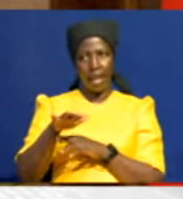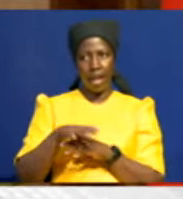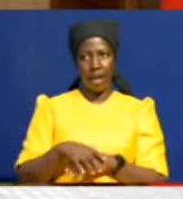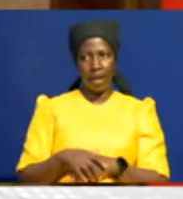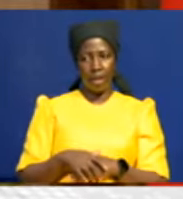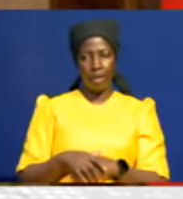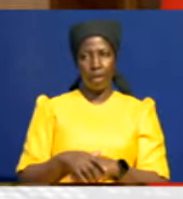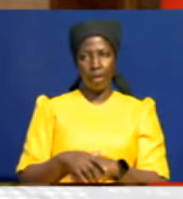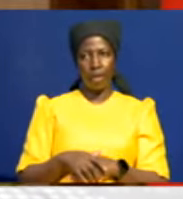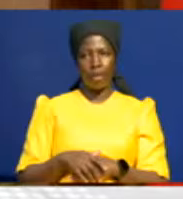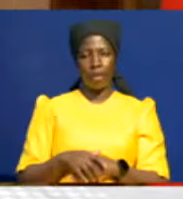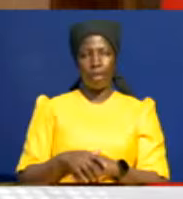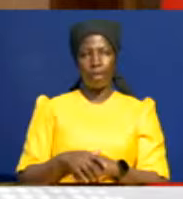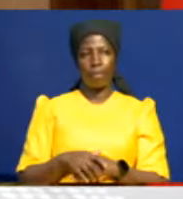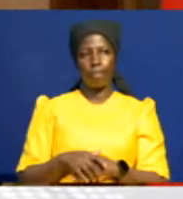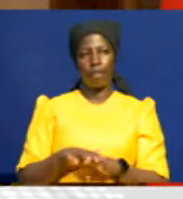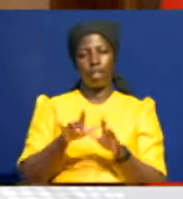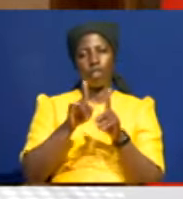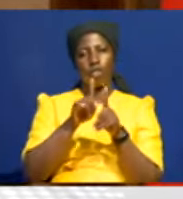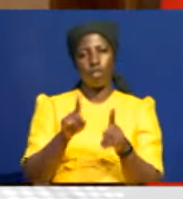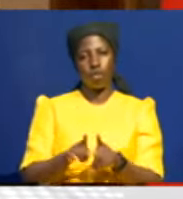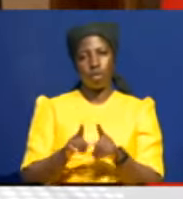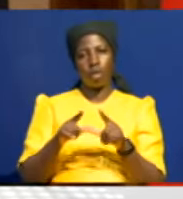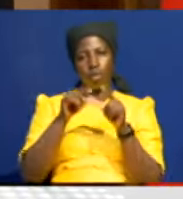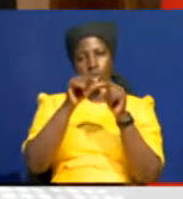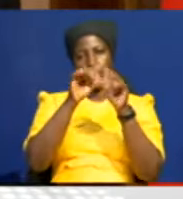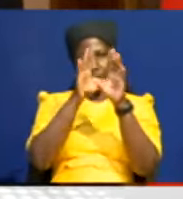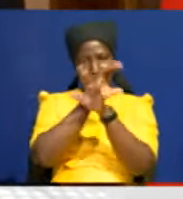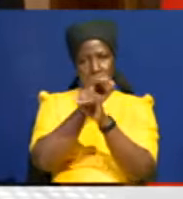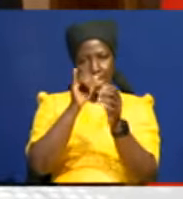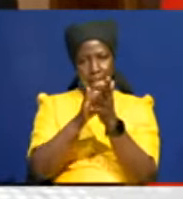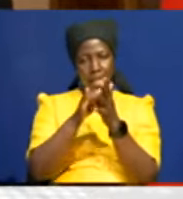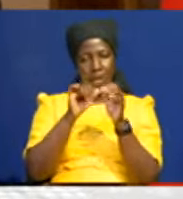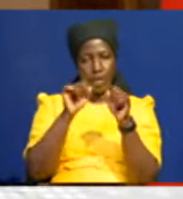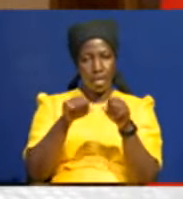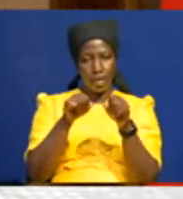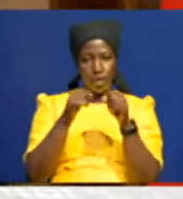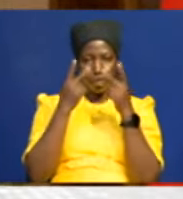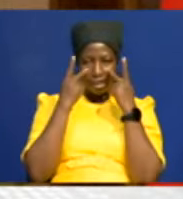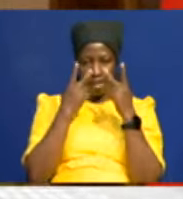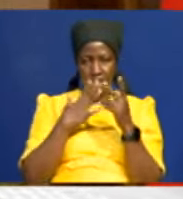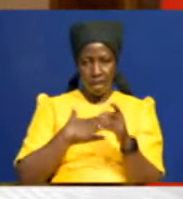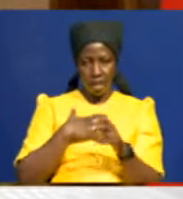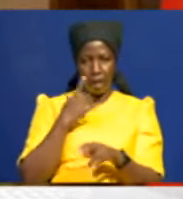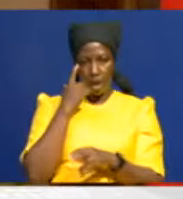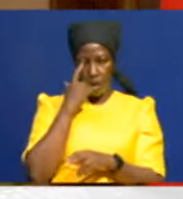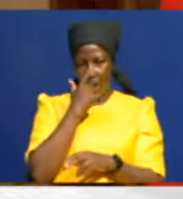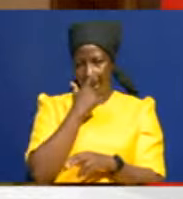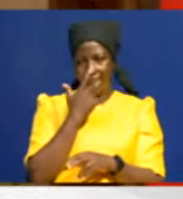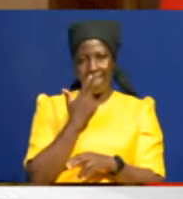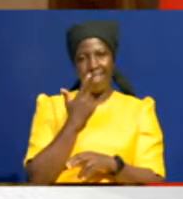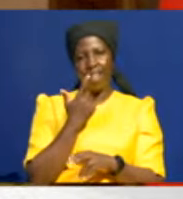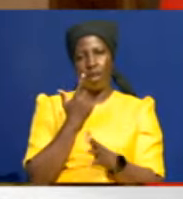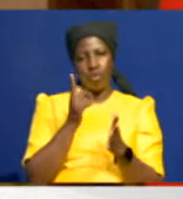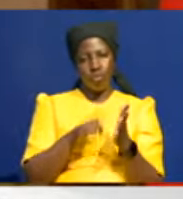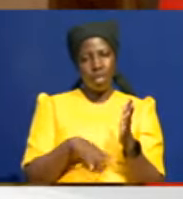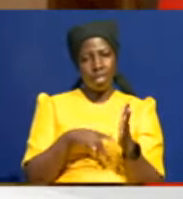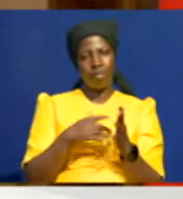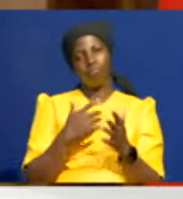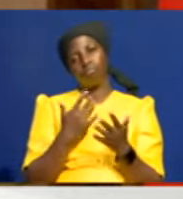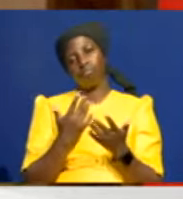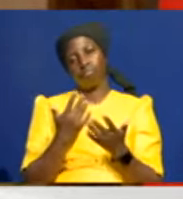from Irpin. I also told Mr. President that I was able to see with my own eyes what the Russian aggression caused. I saw